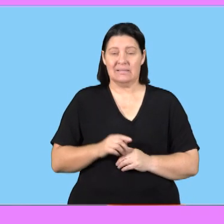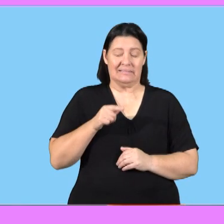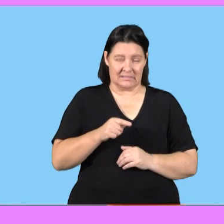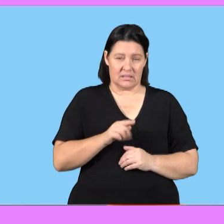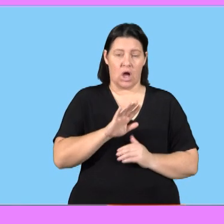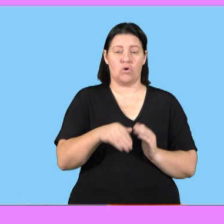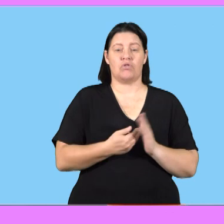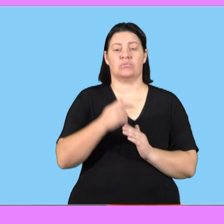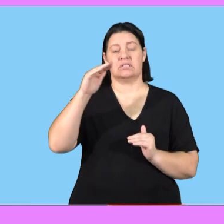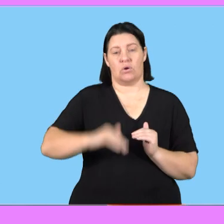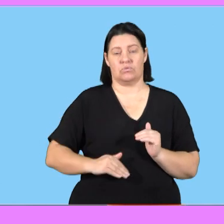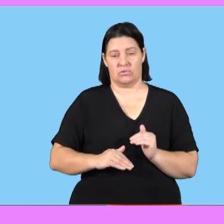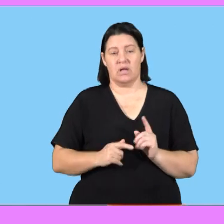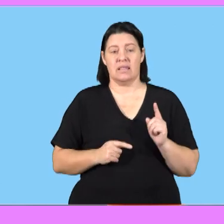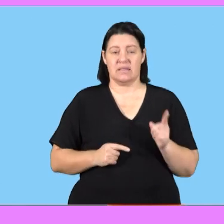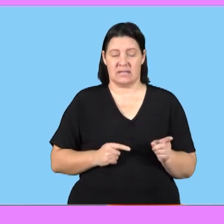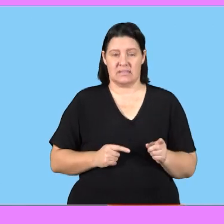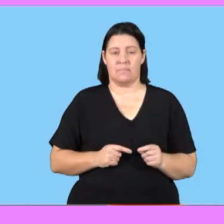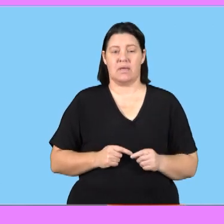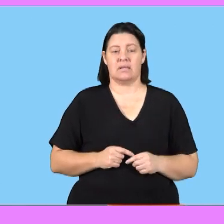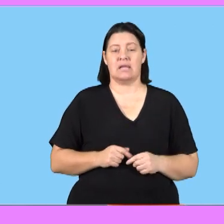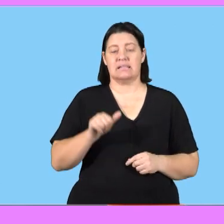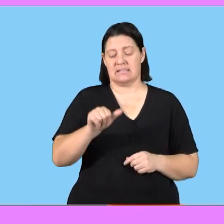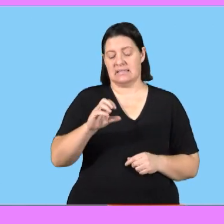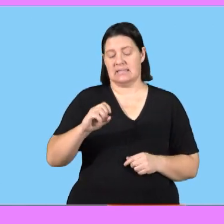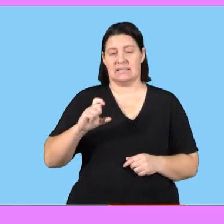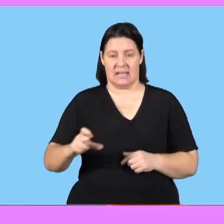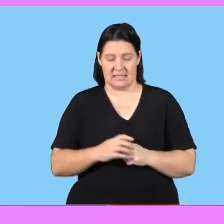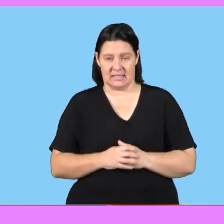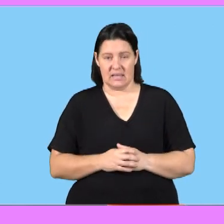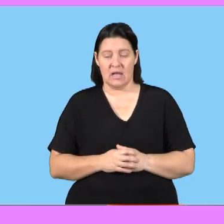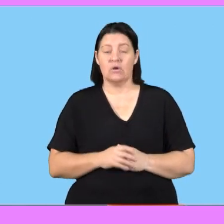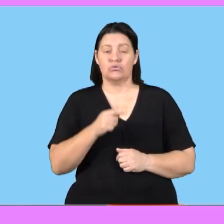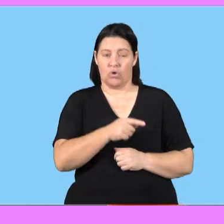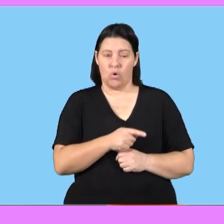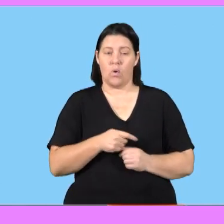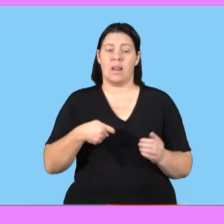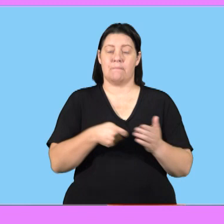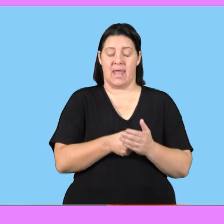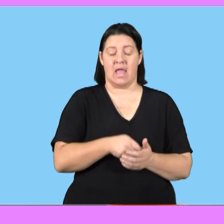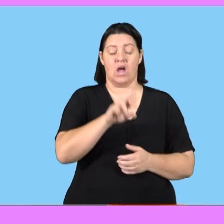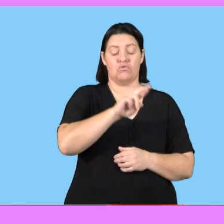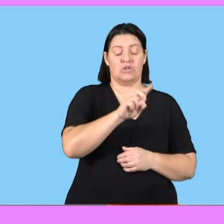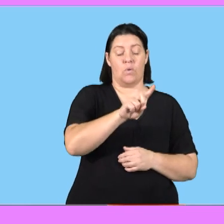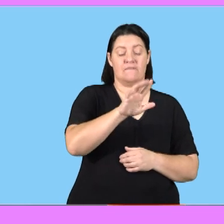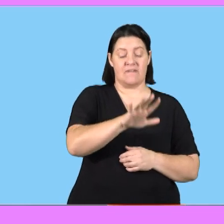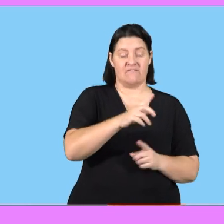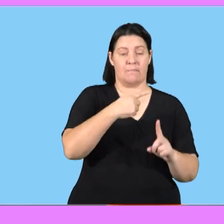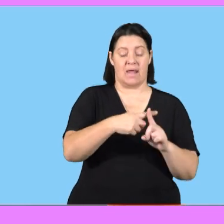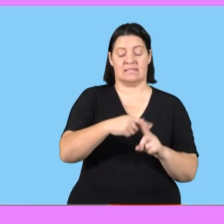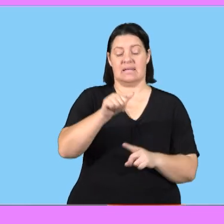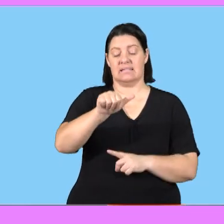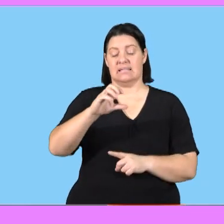will be rounded down and then this will be 60 cents. So then we will have 15 Rand